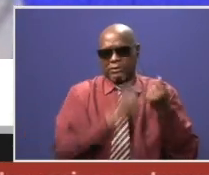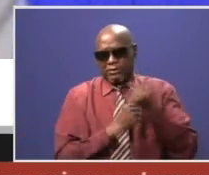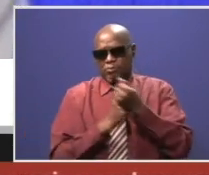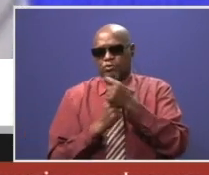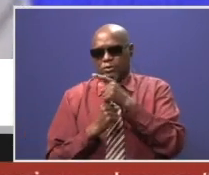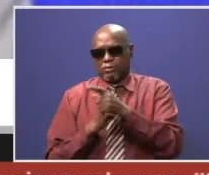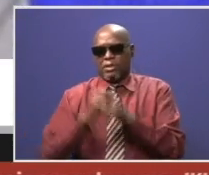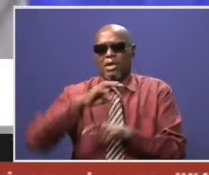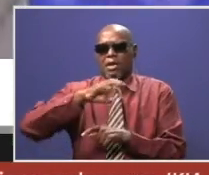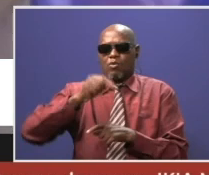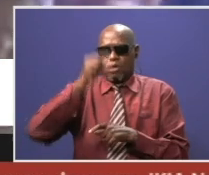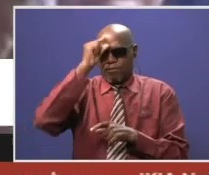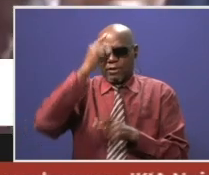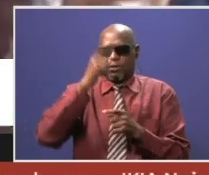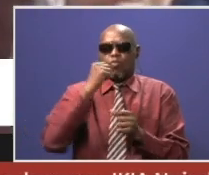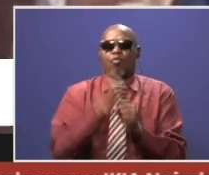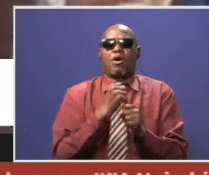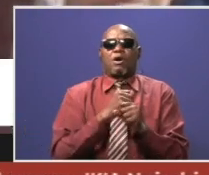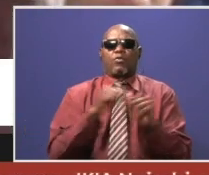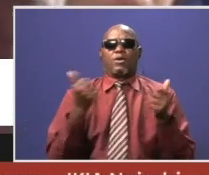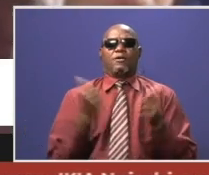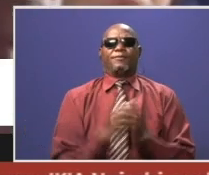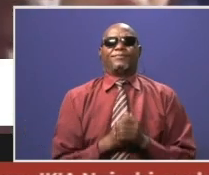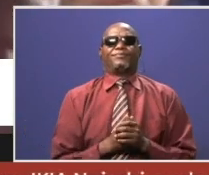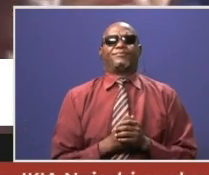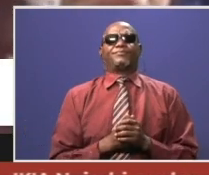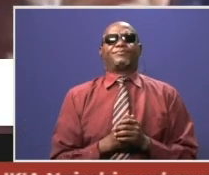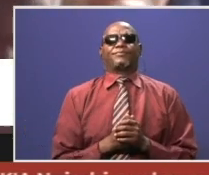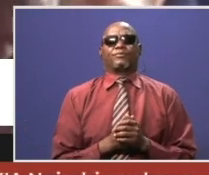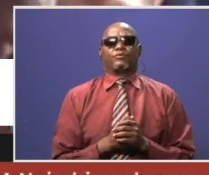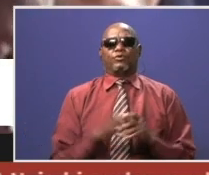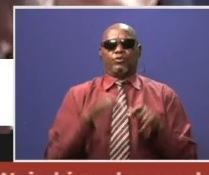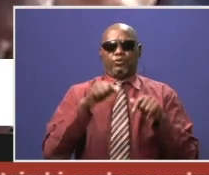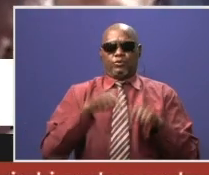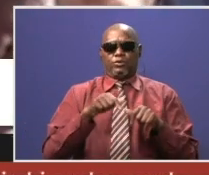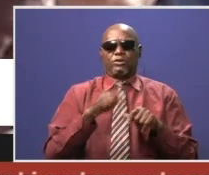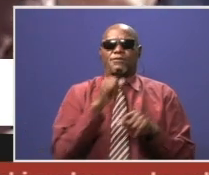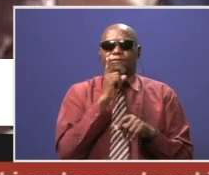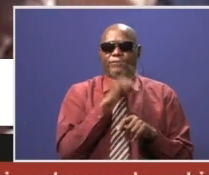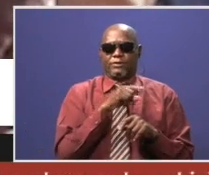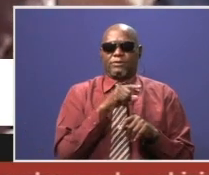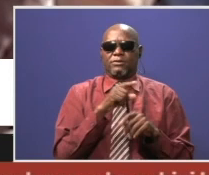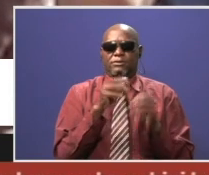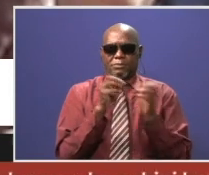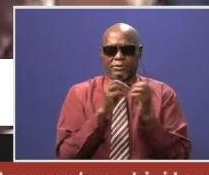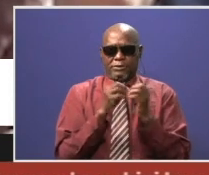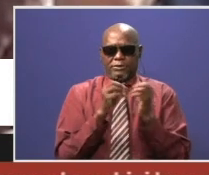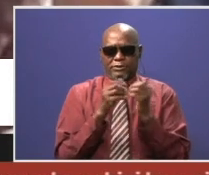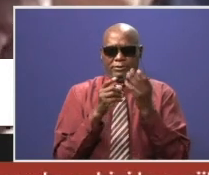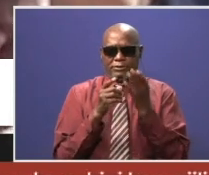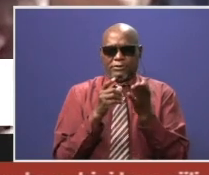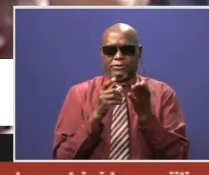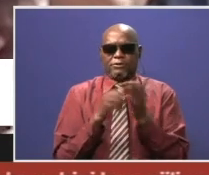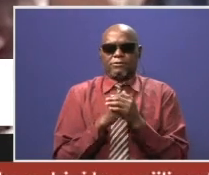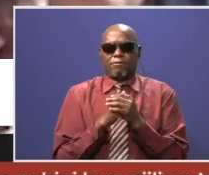government to deliver. Hafla ya leo imedhihirisha mafanikio ya kongamano hilo katika kuvutia wawekezaji, hivyo